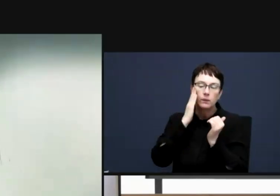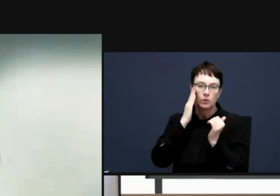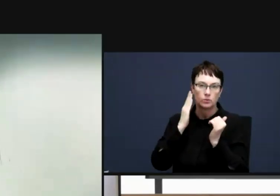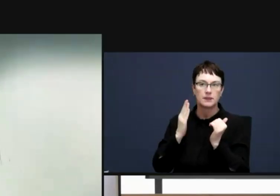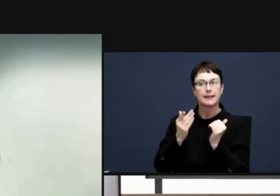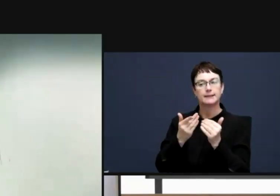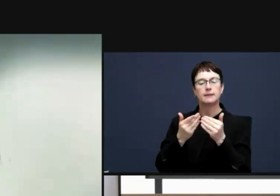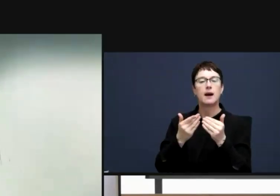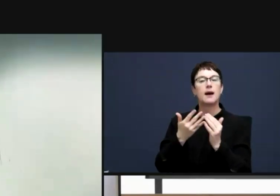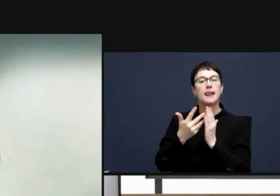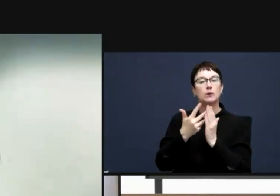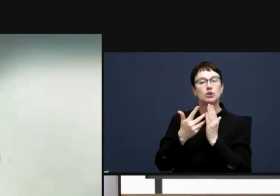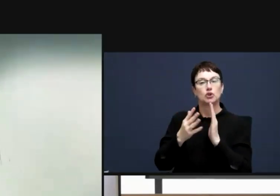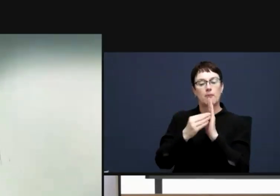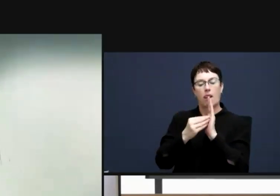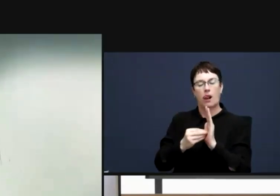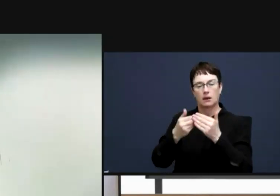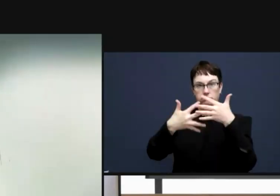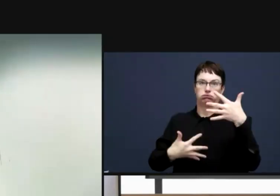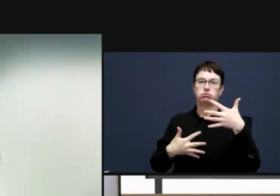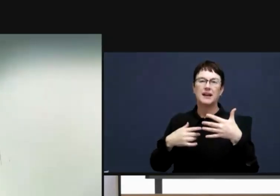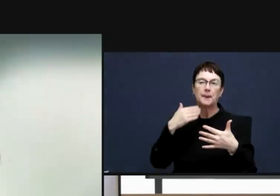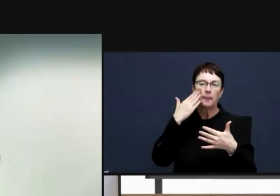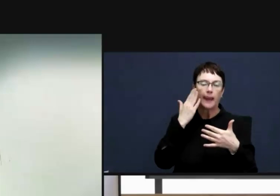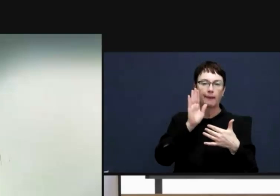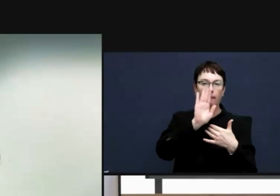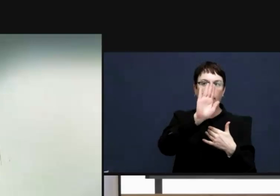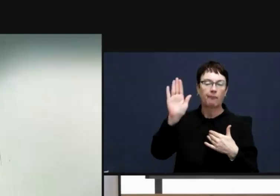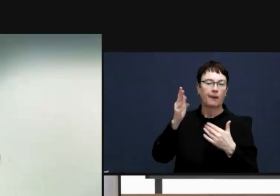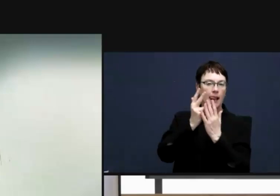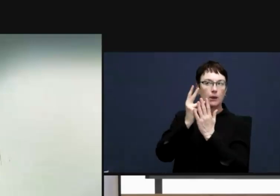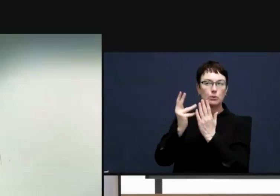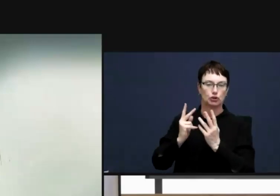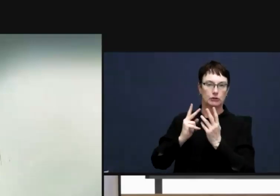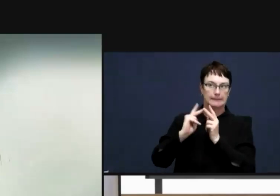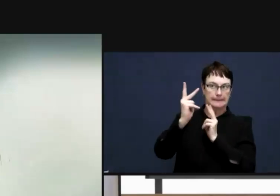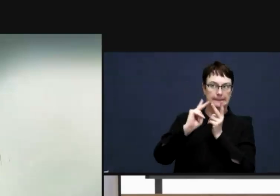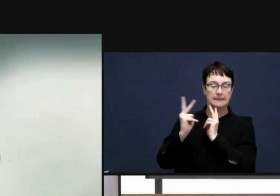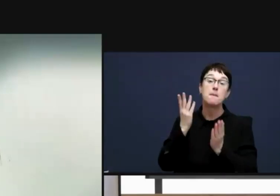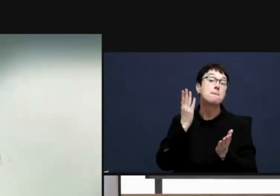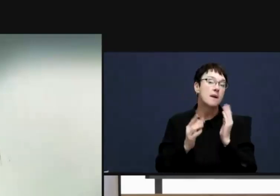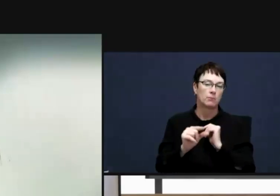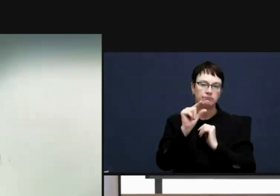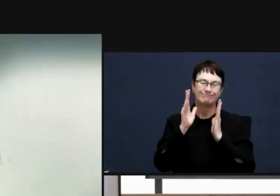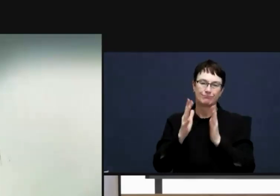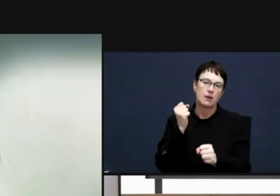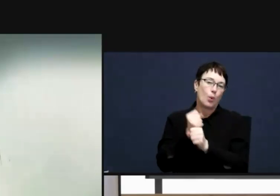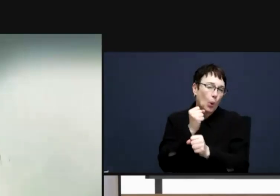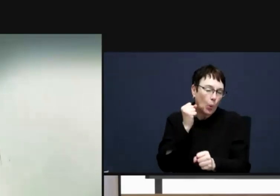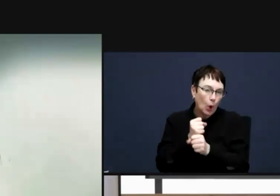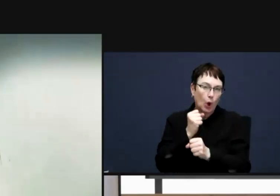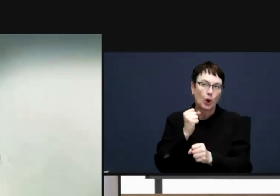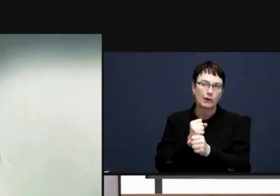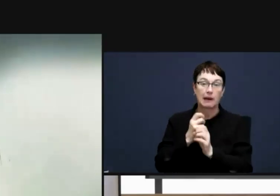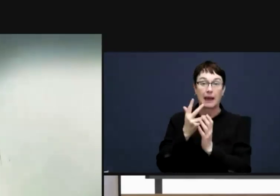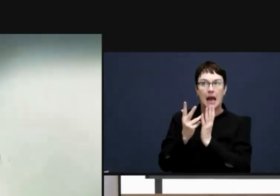differ in different languages. So there might be some work to be done for other languages. But